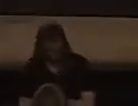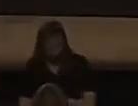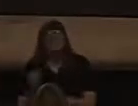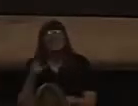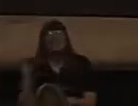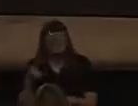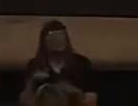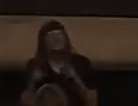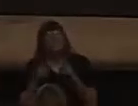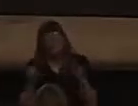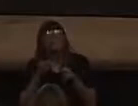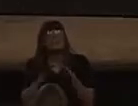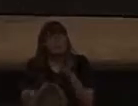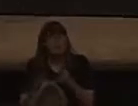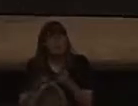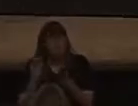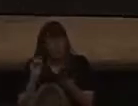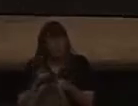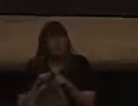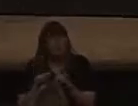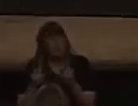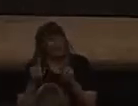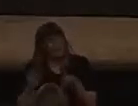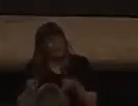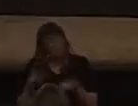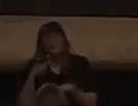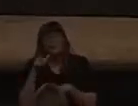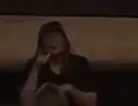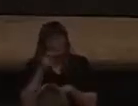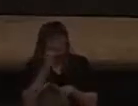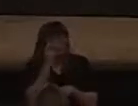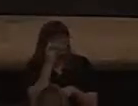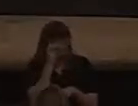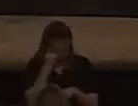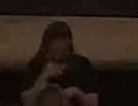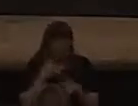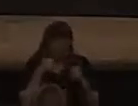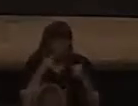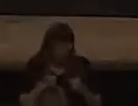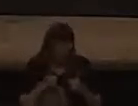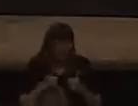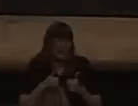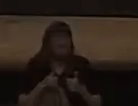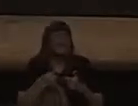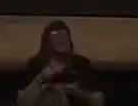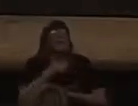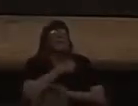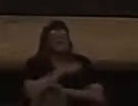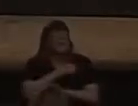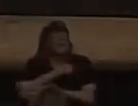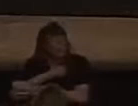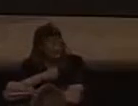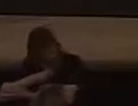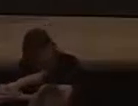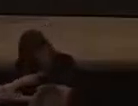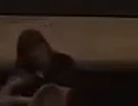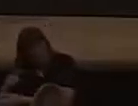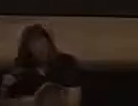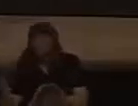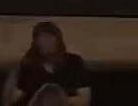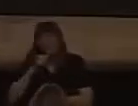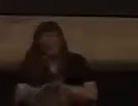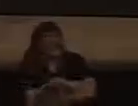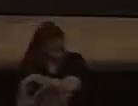very simple. The person who is blind or has low vision just takes your arm instead of you taking